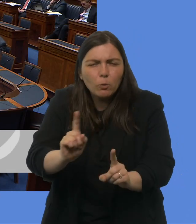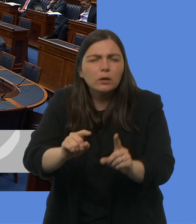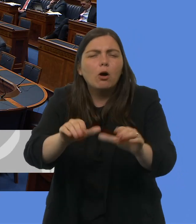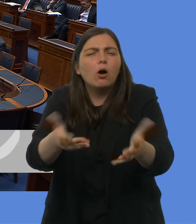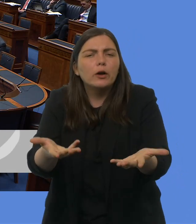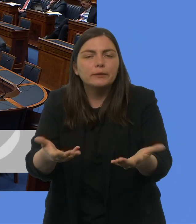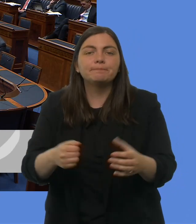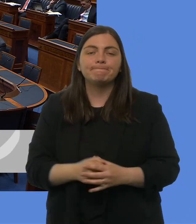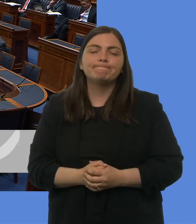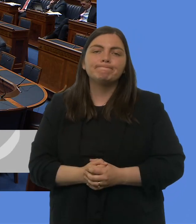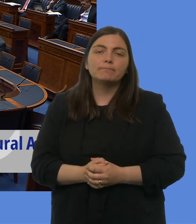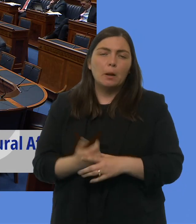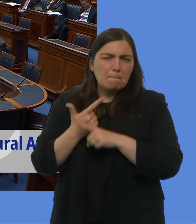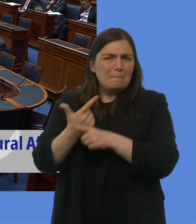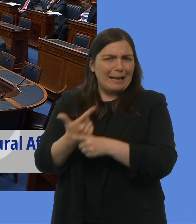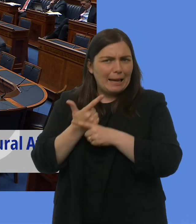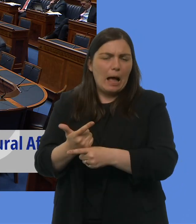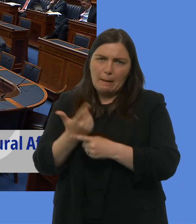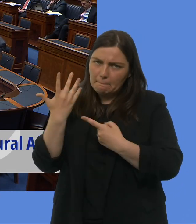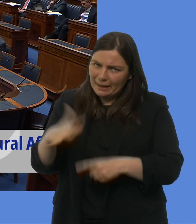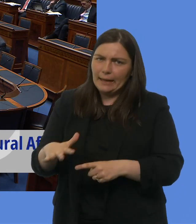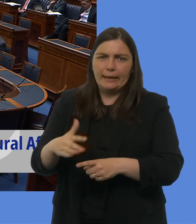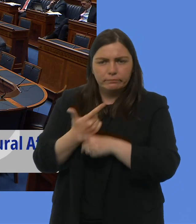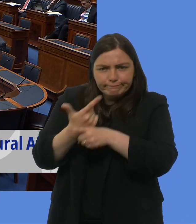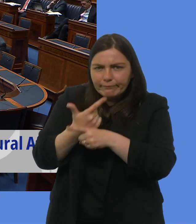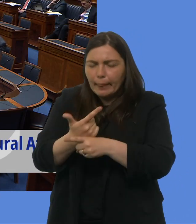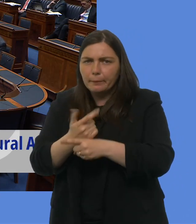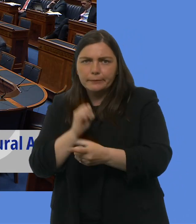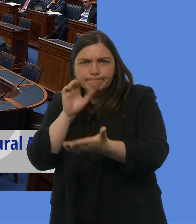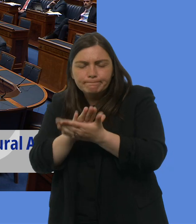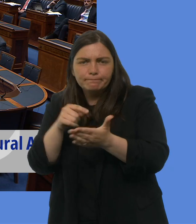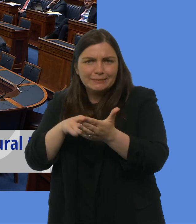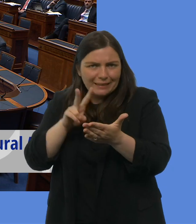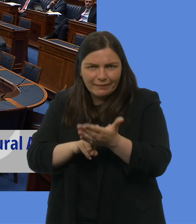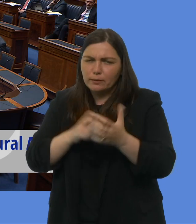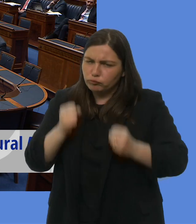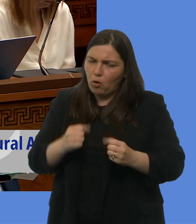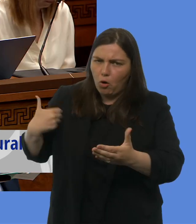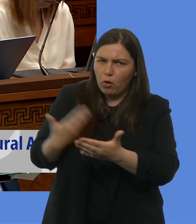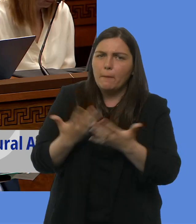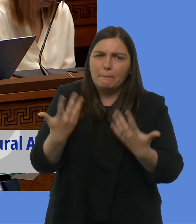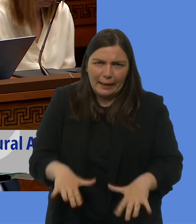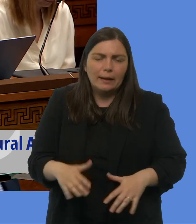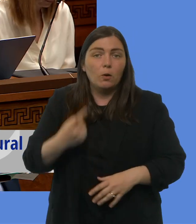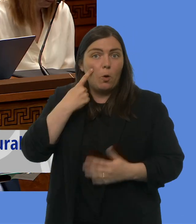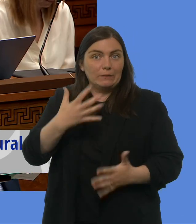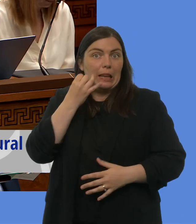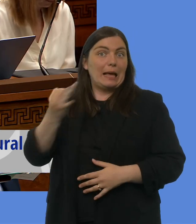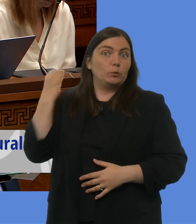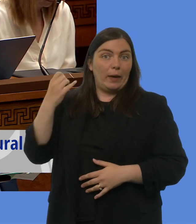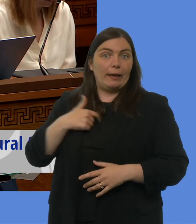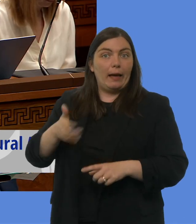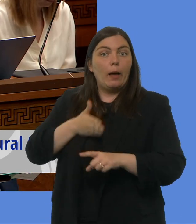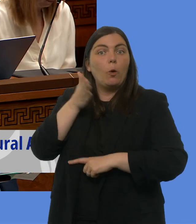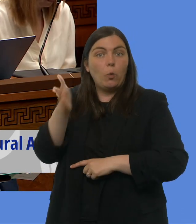been profiling this very strongly. And obviously I was with Northern Ireland Fire and Rescue Service in Ballinhinch and Lisburn last week, and we